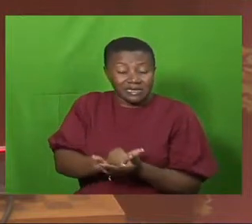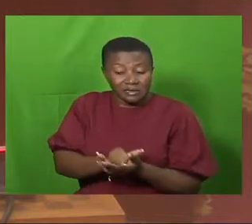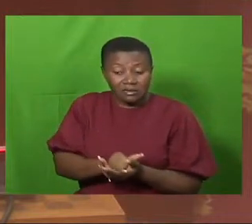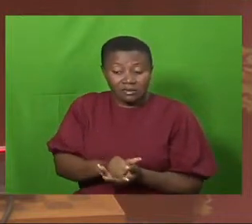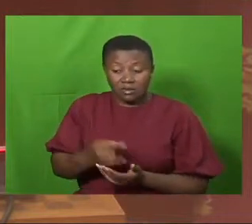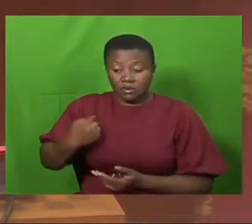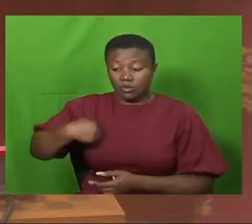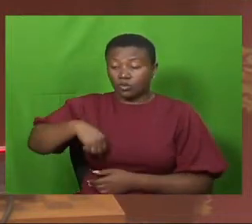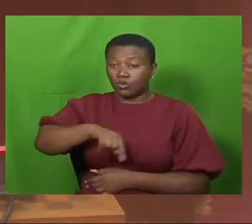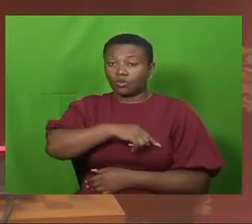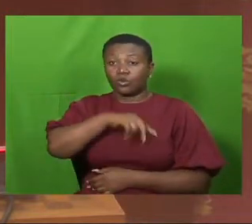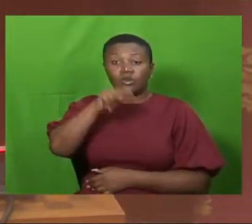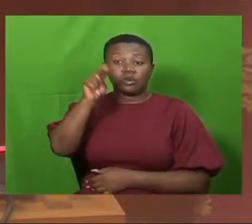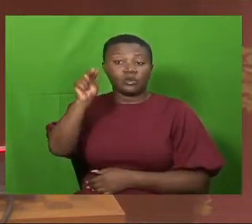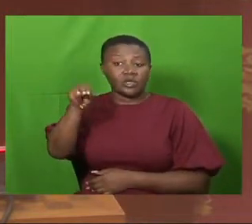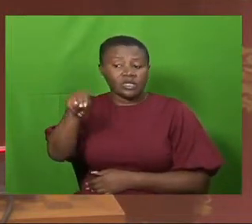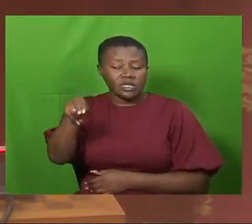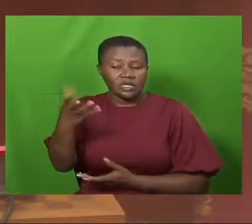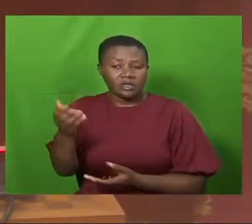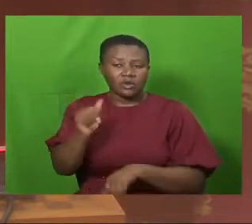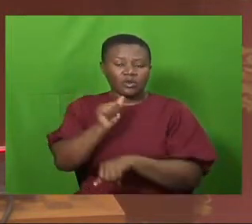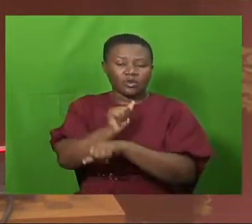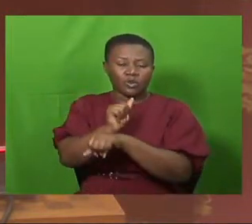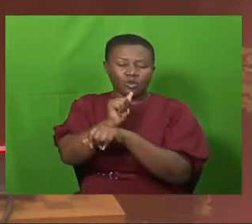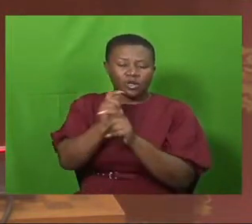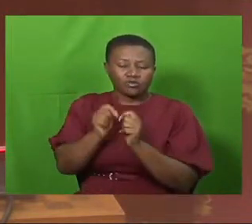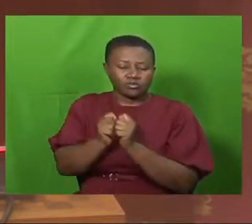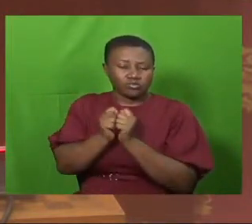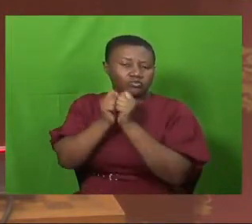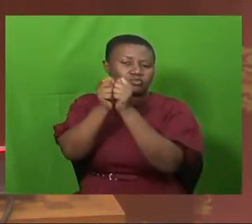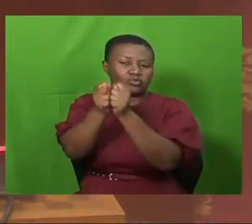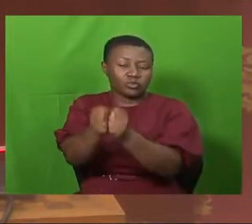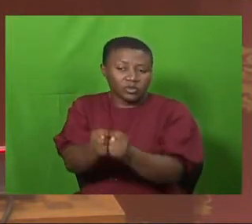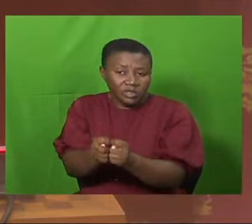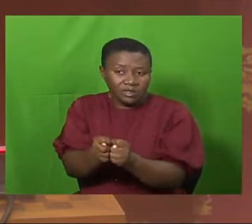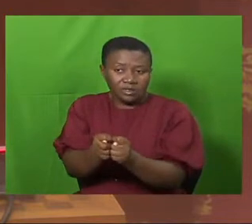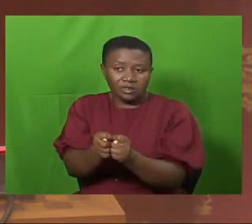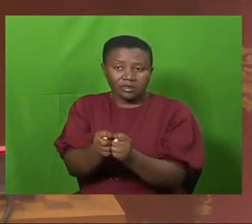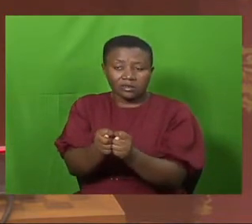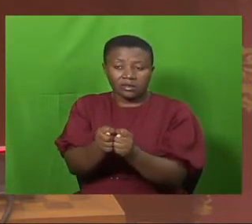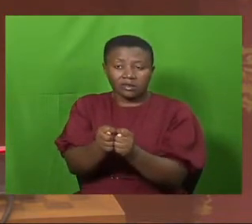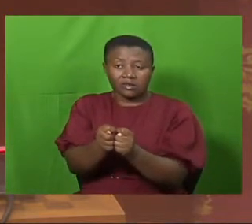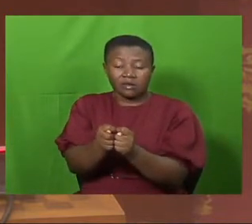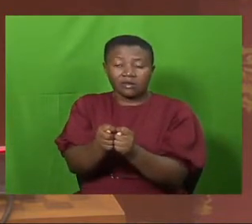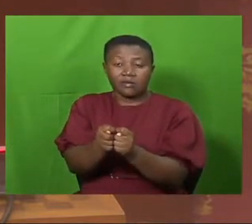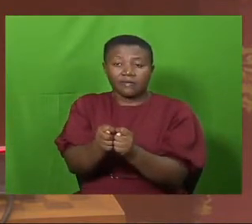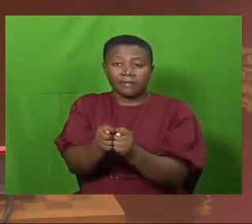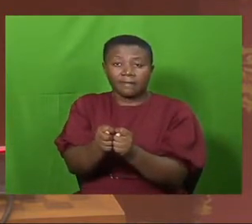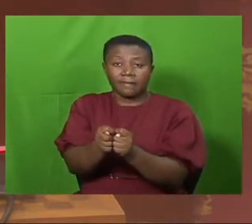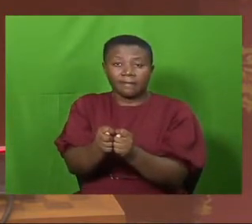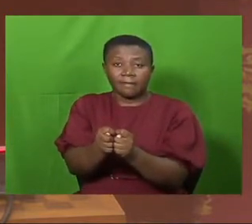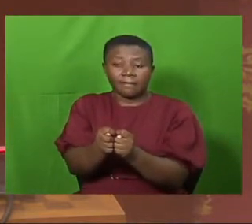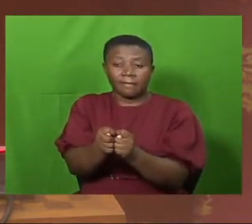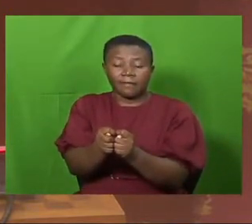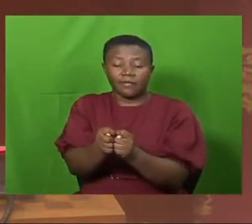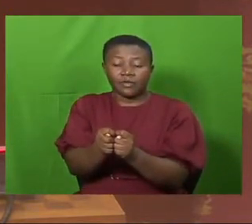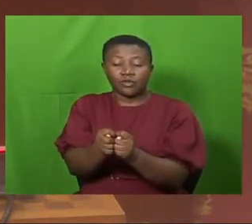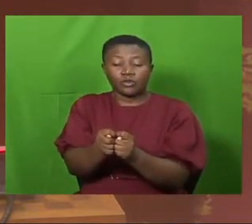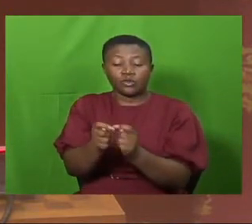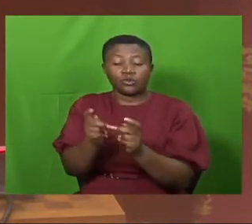need to work together as a nation. And it is at the heart of this that I've moved this